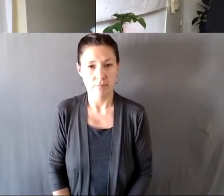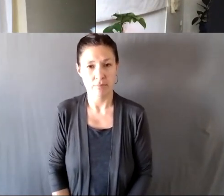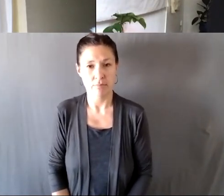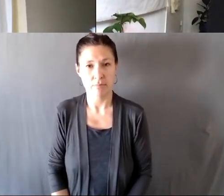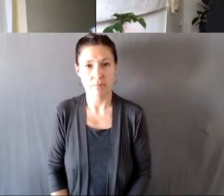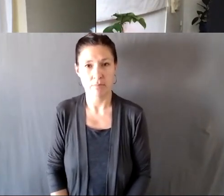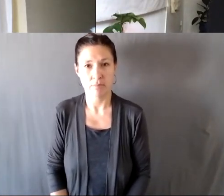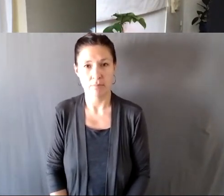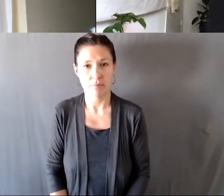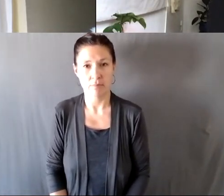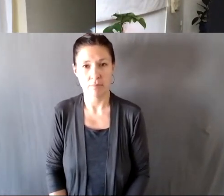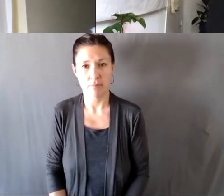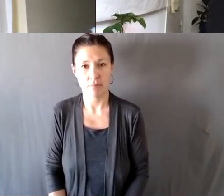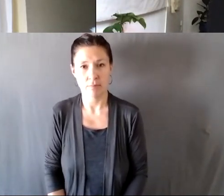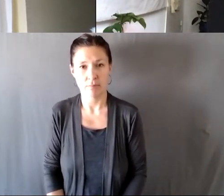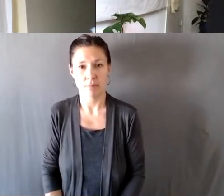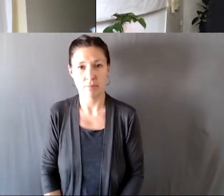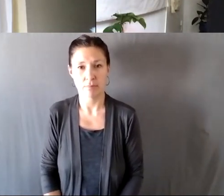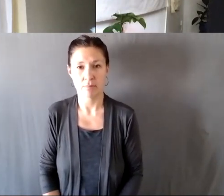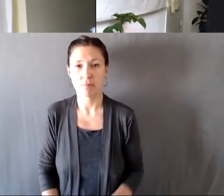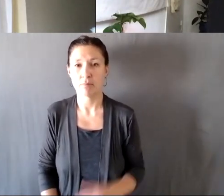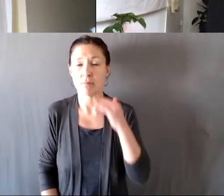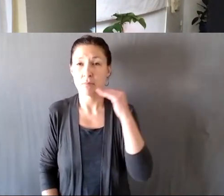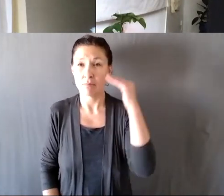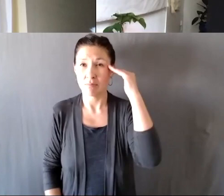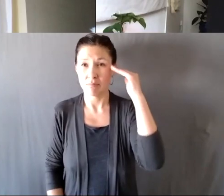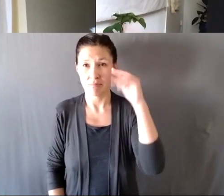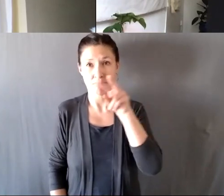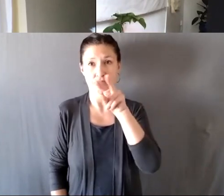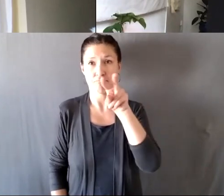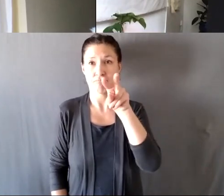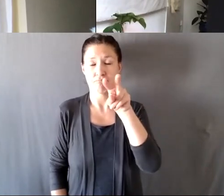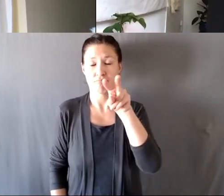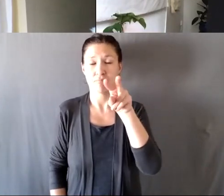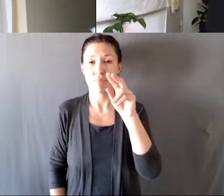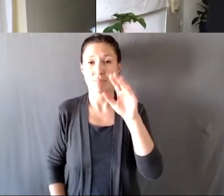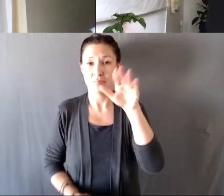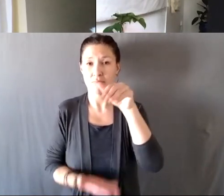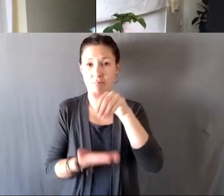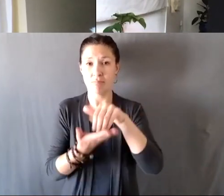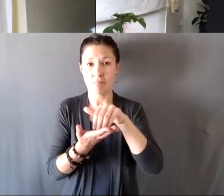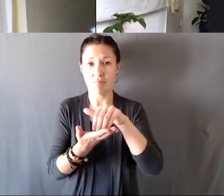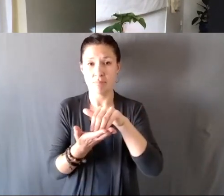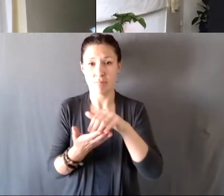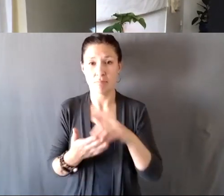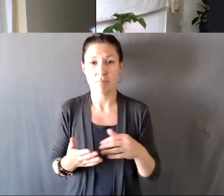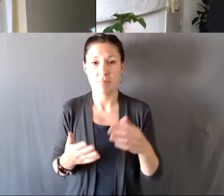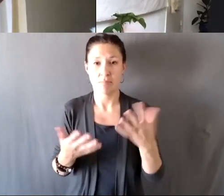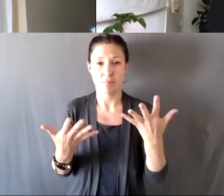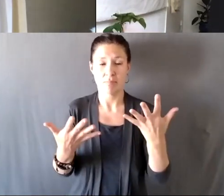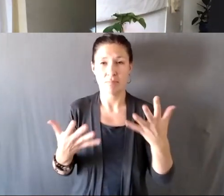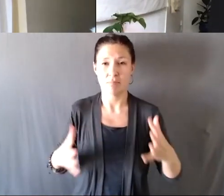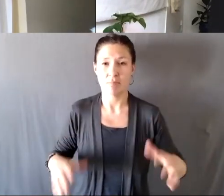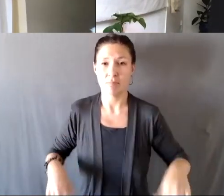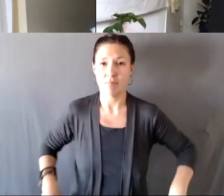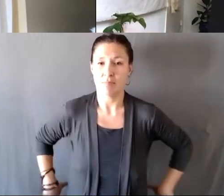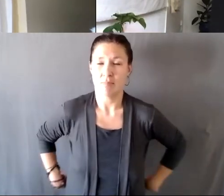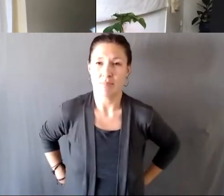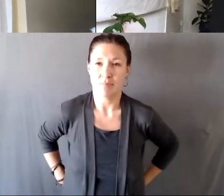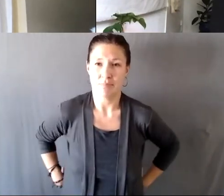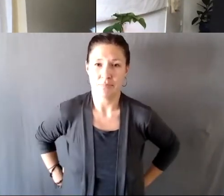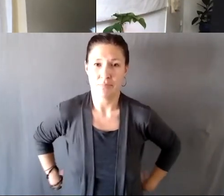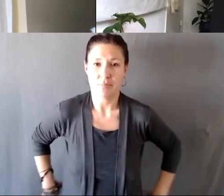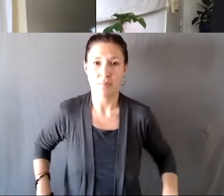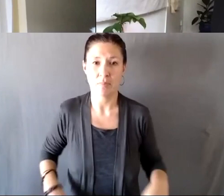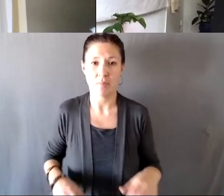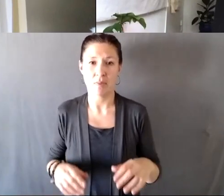Come back to center, the head rolls up. And now we place the thumbs at the waist and the middle finger